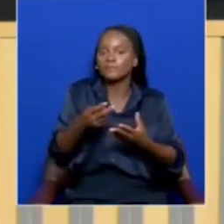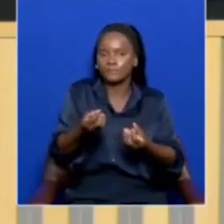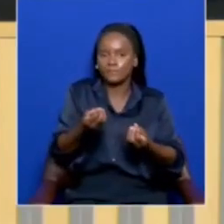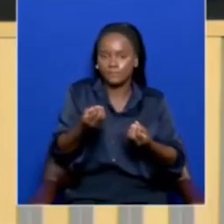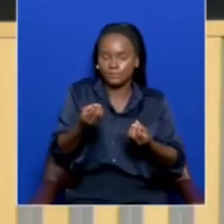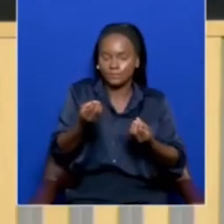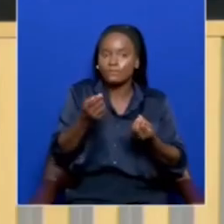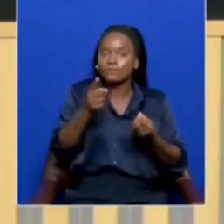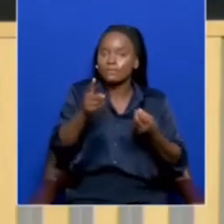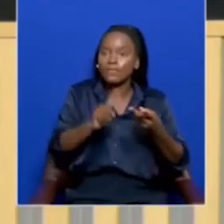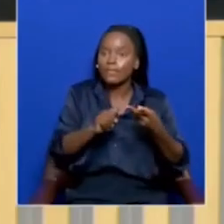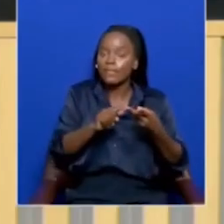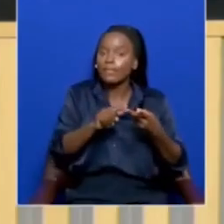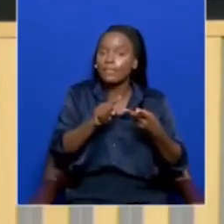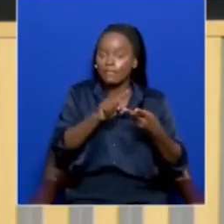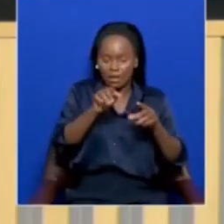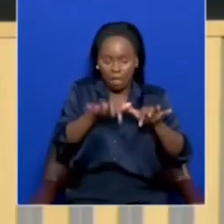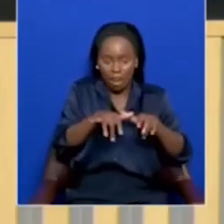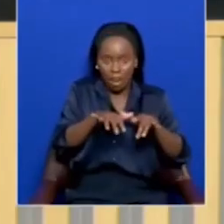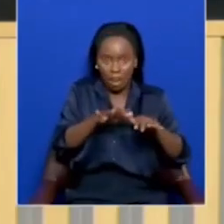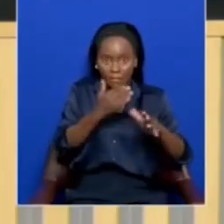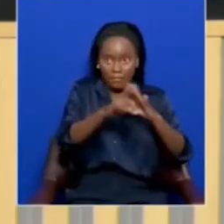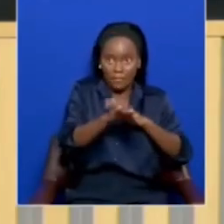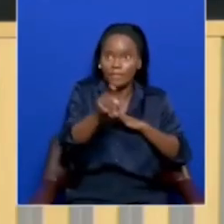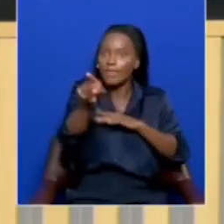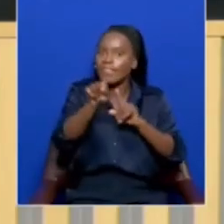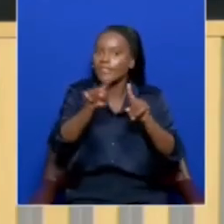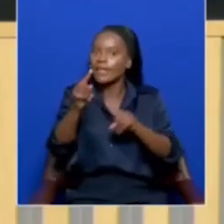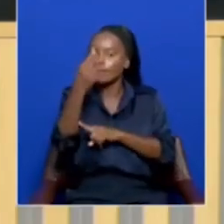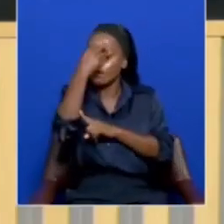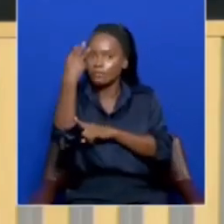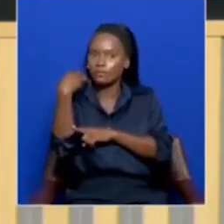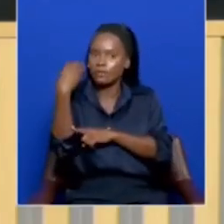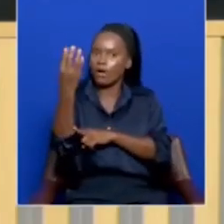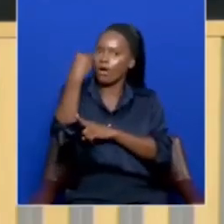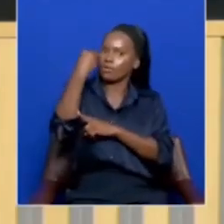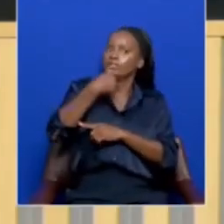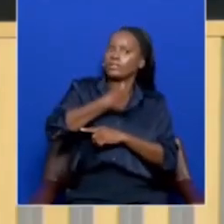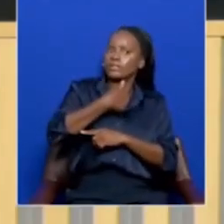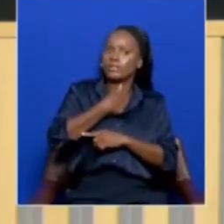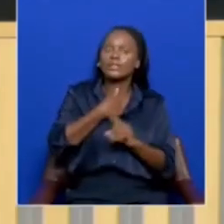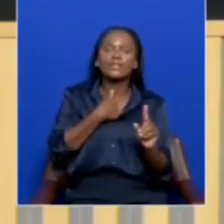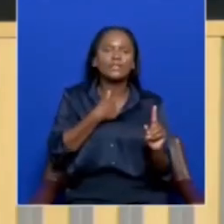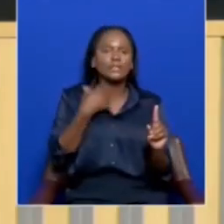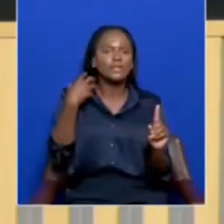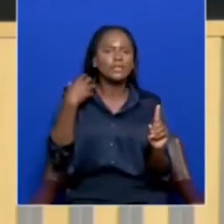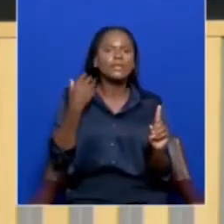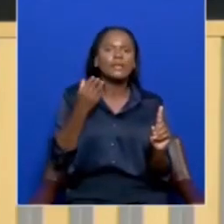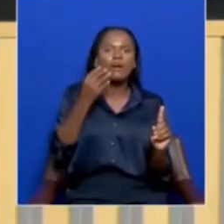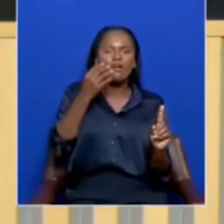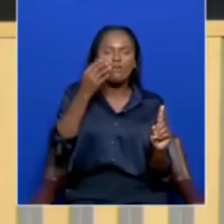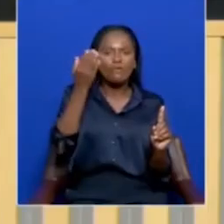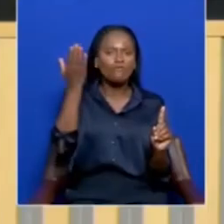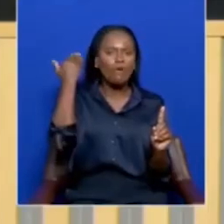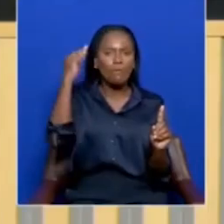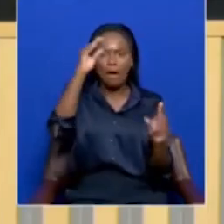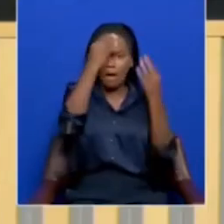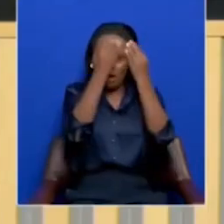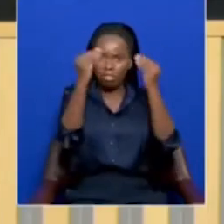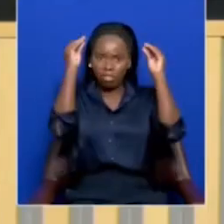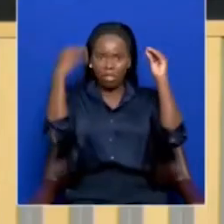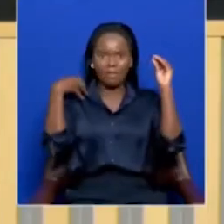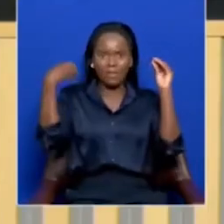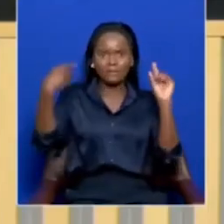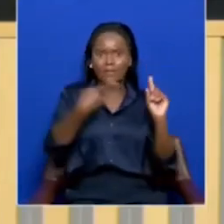Makaka, and my response to him was that no, Minister Pegitele was not involved. And at that time, he was